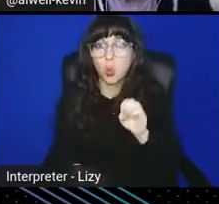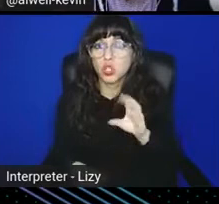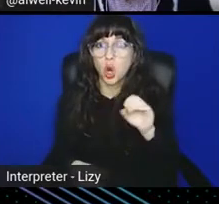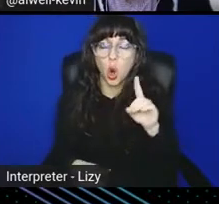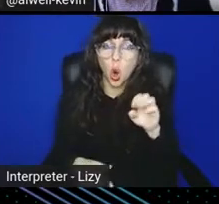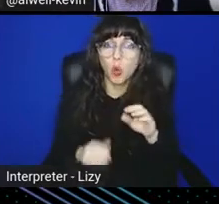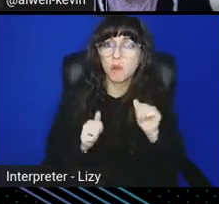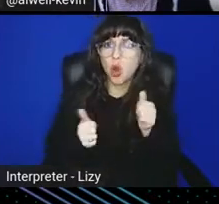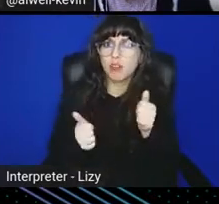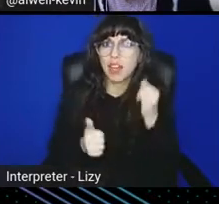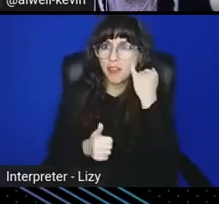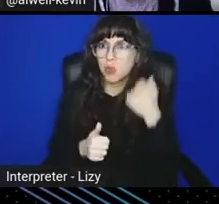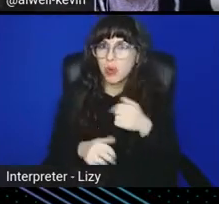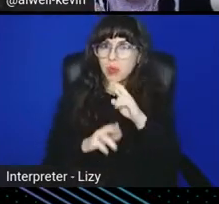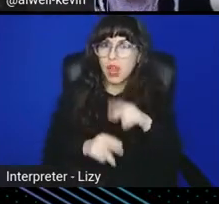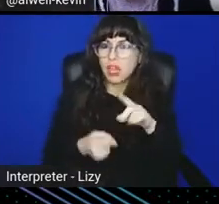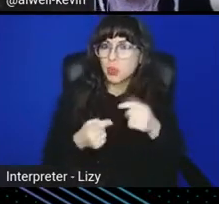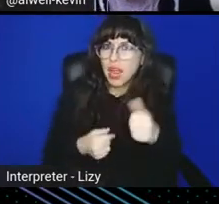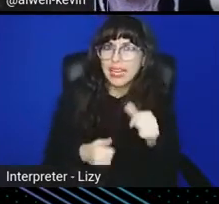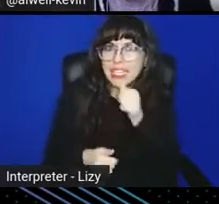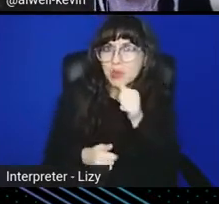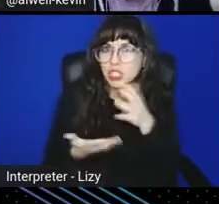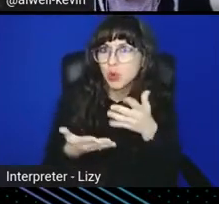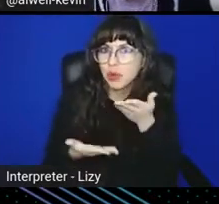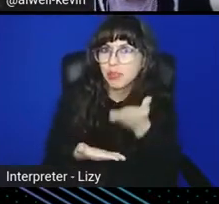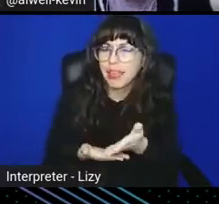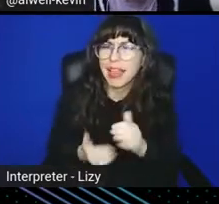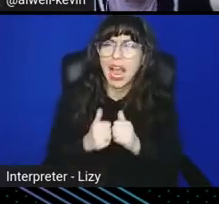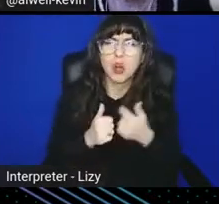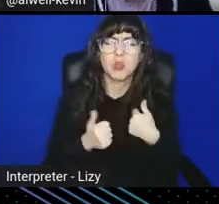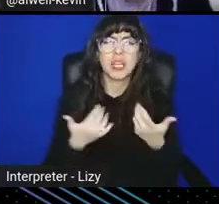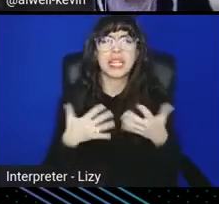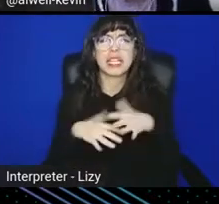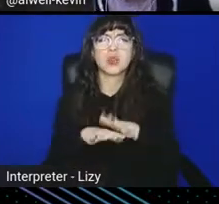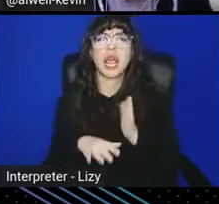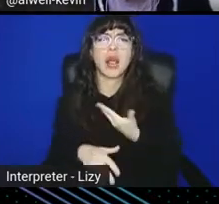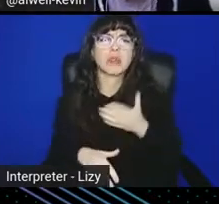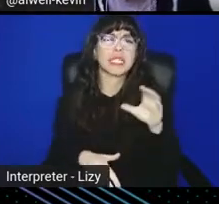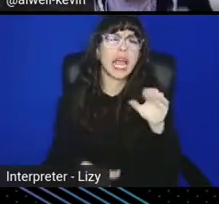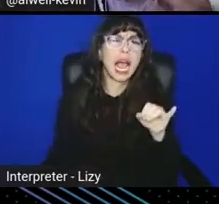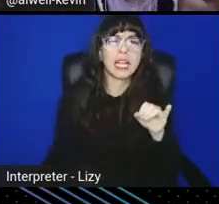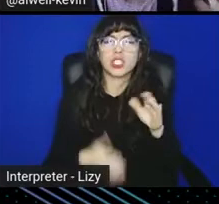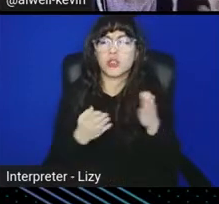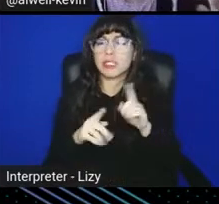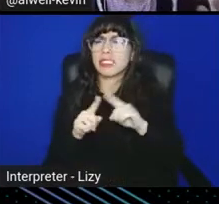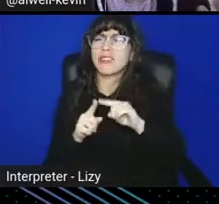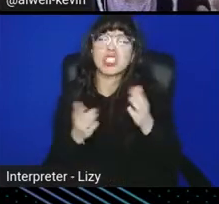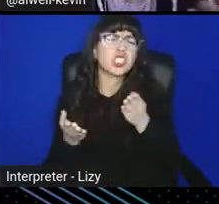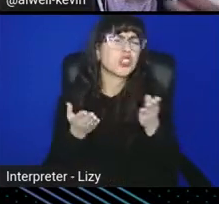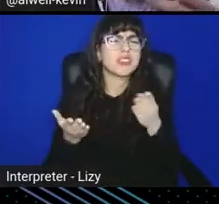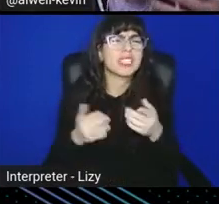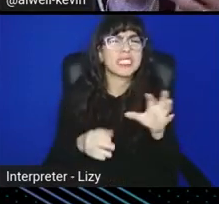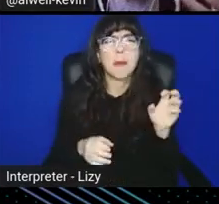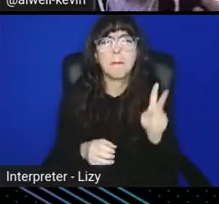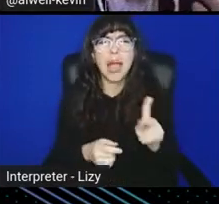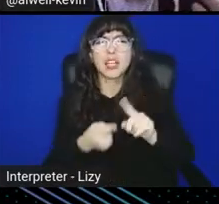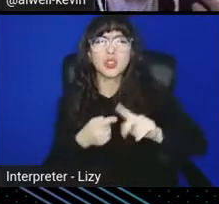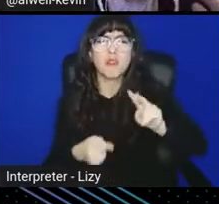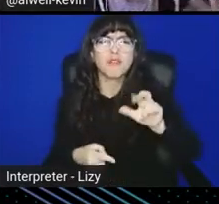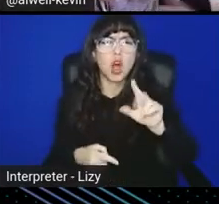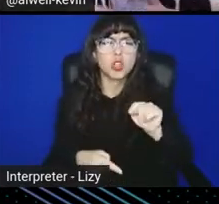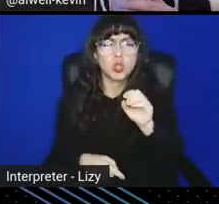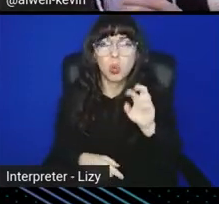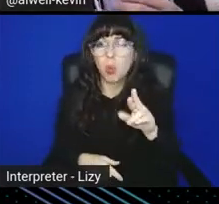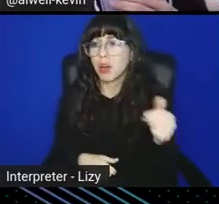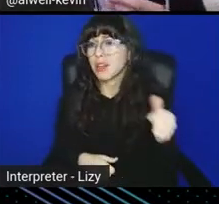to any secrets that are there already, you know, how do we integrate our CI services or different services back into Vault or another, you